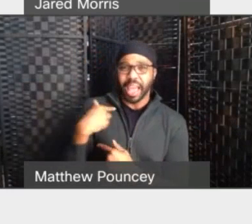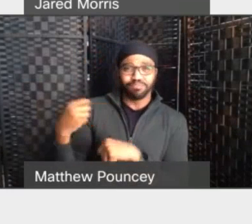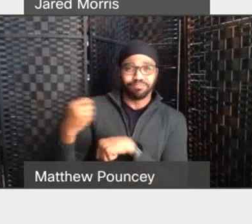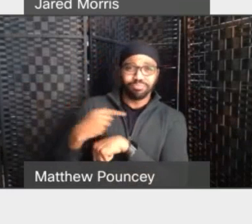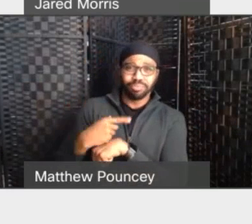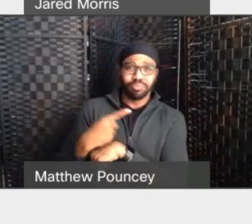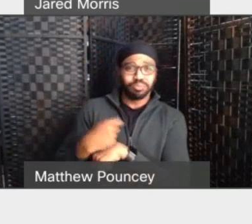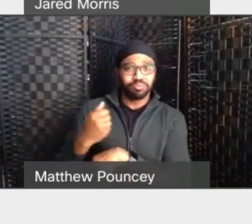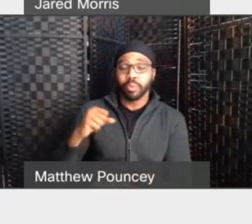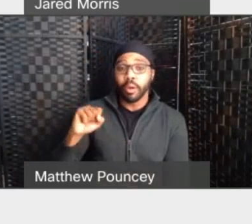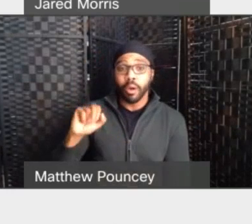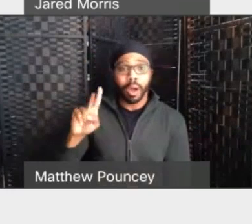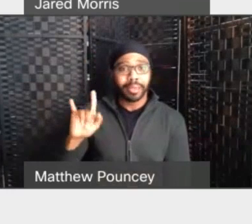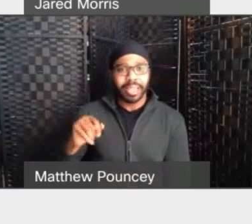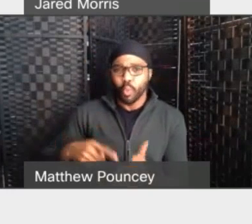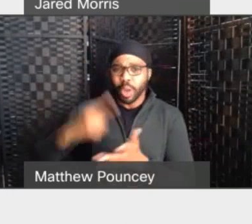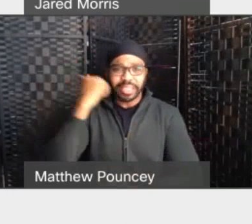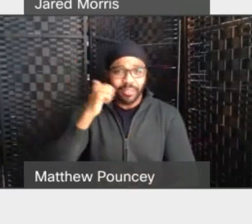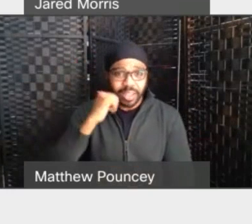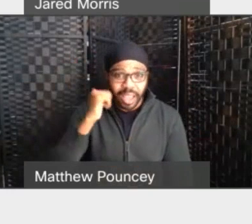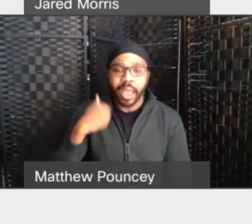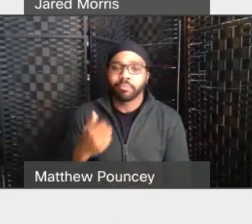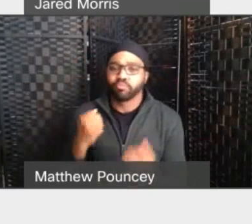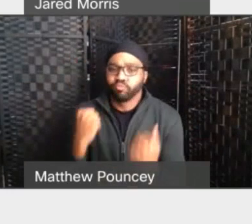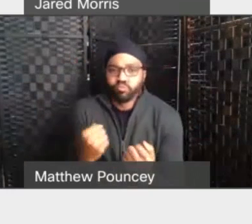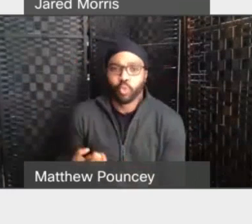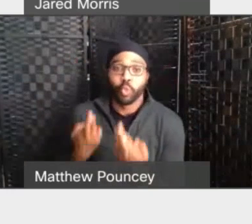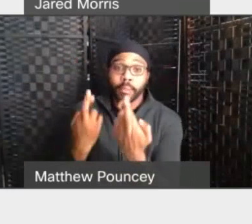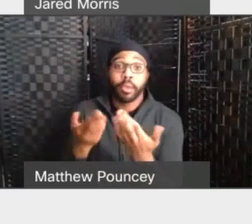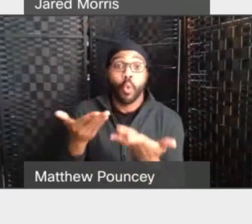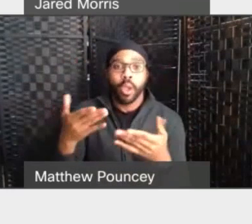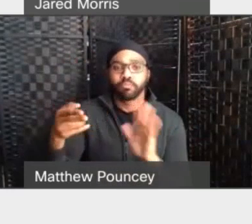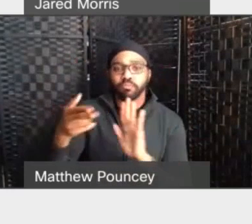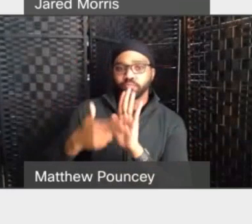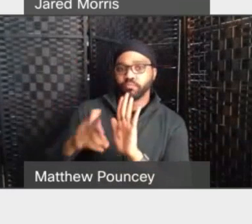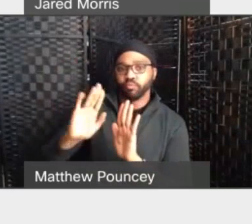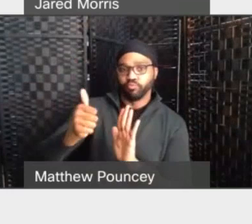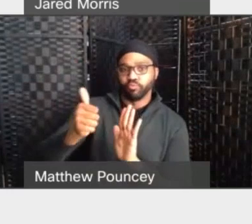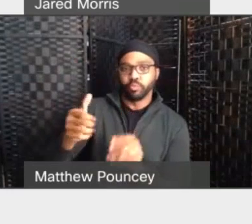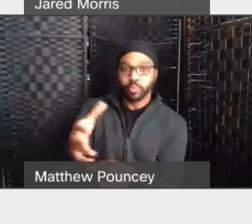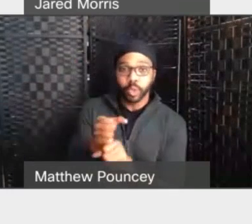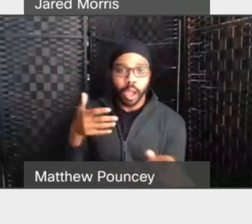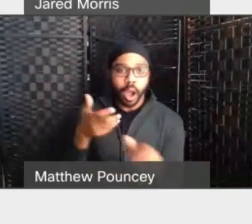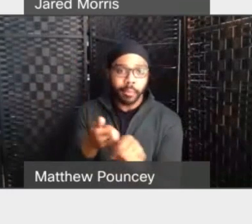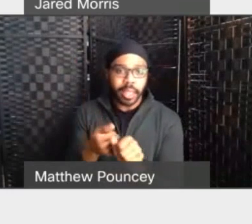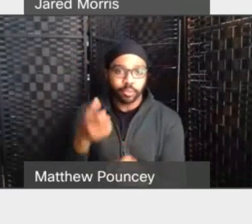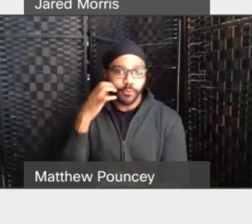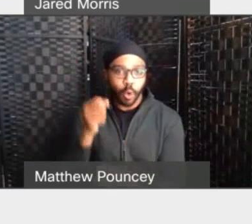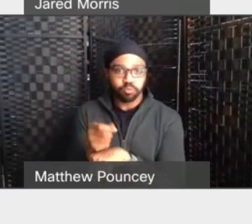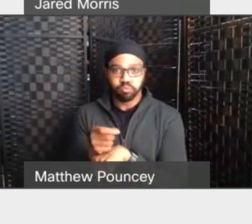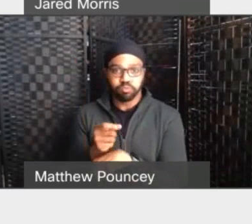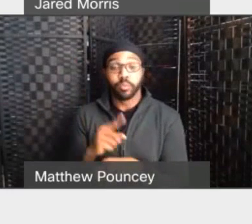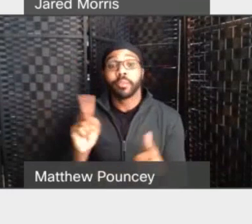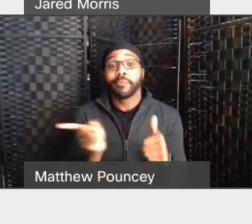a day. So I really recommend that people go in and register for the update. The first vaccine